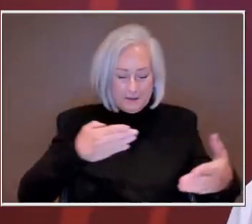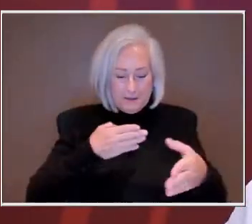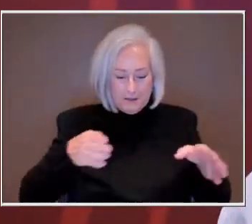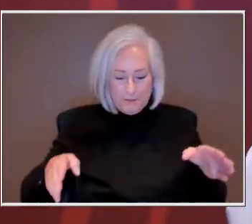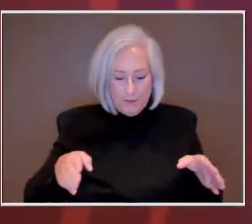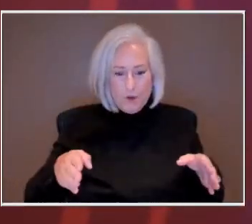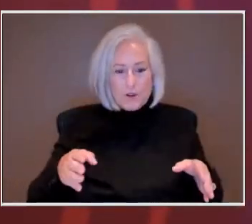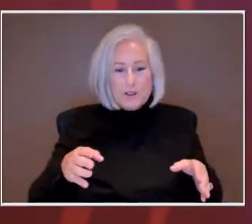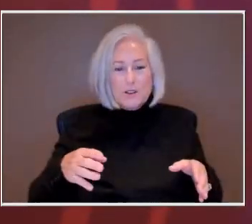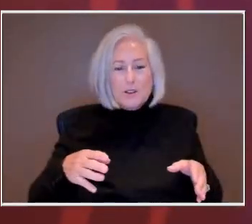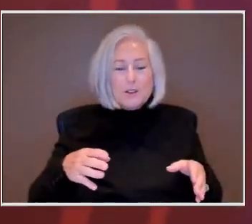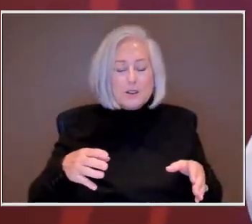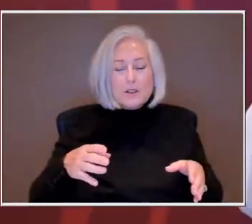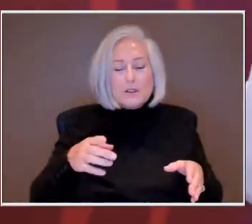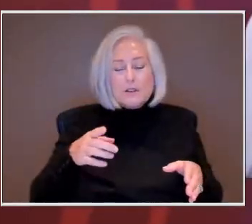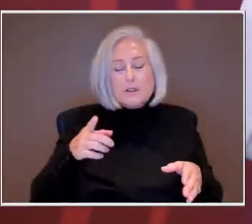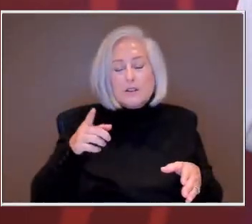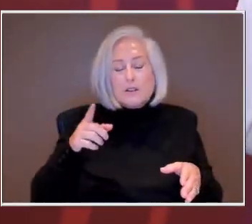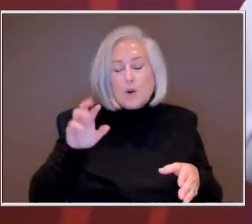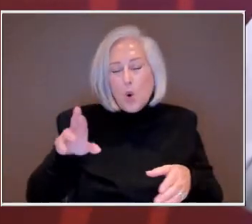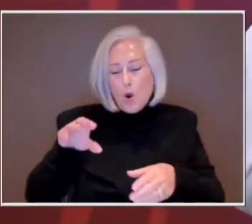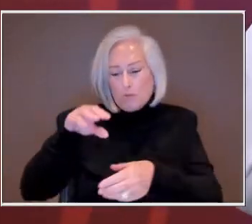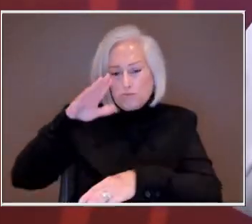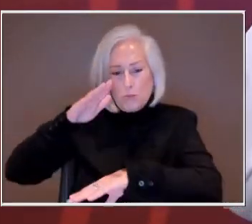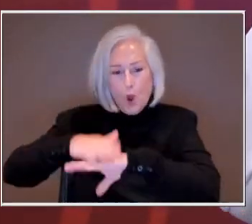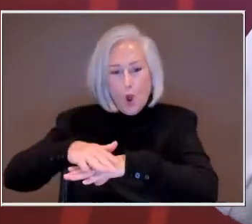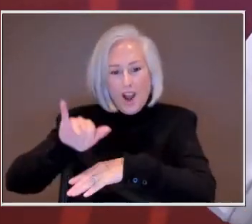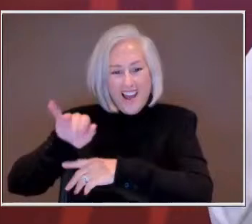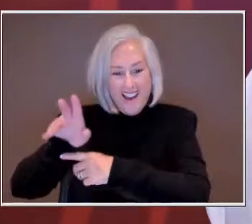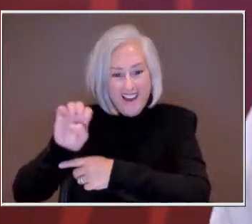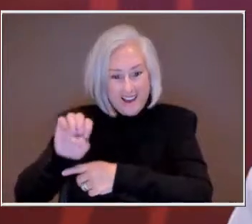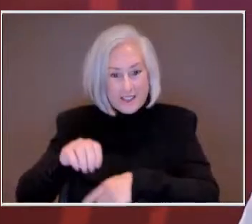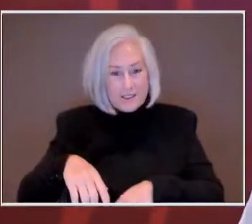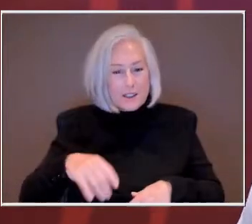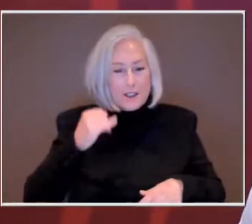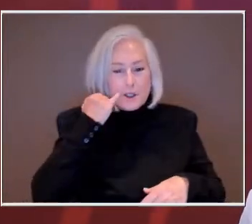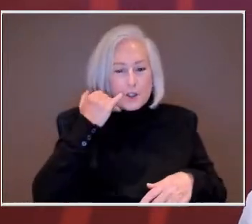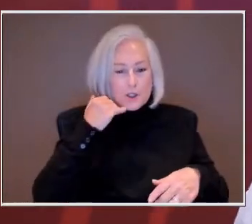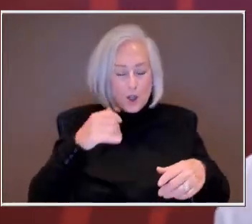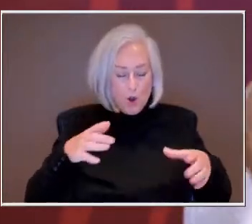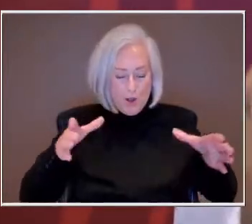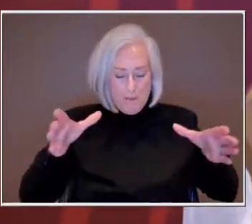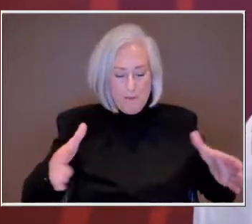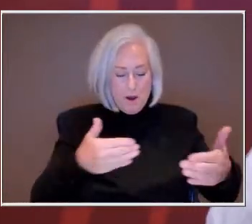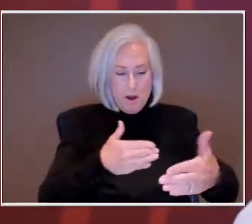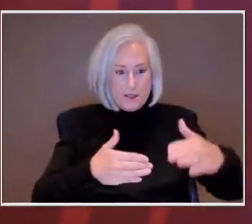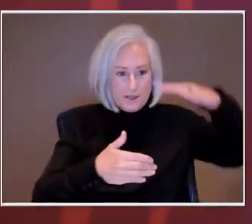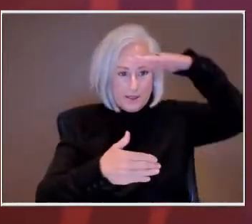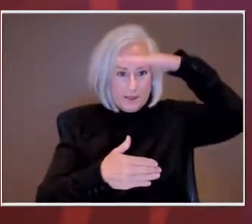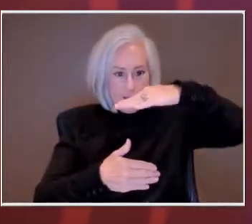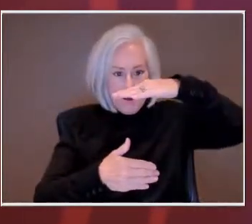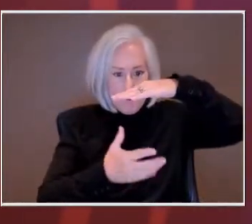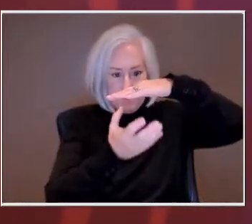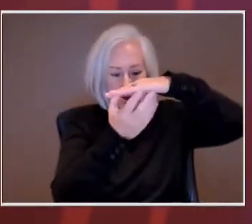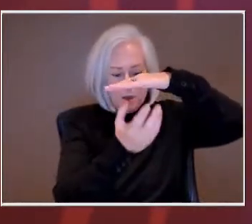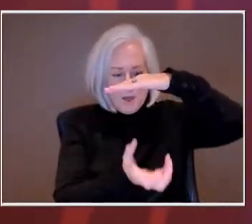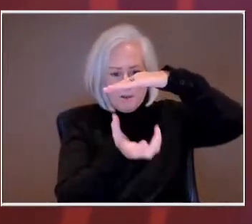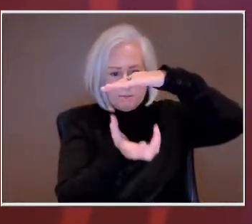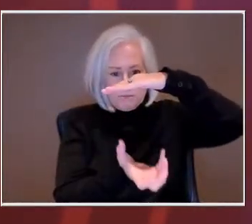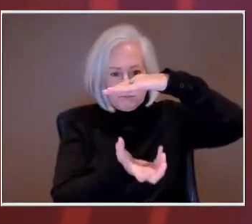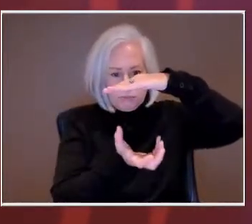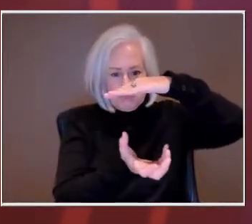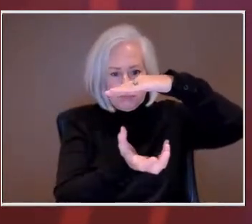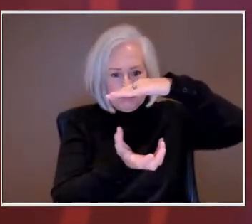a container, and you saw it on the video where the heart kind of hangs from the lid of the container, stored in this fluid, and then it just transported